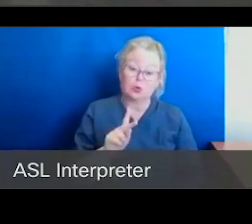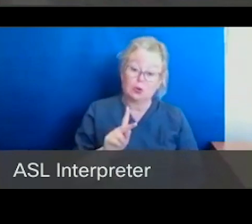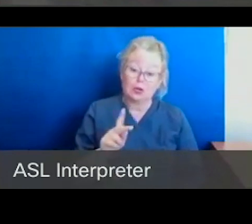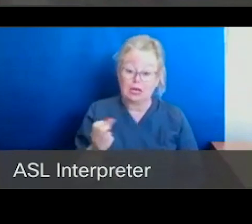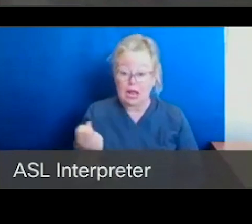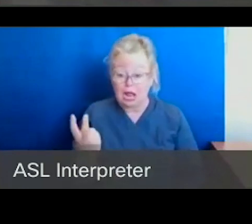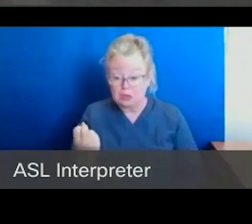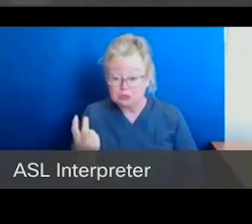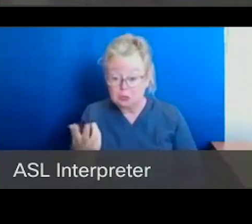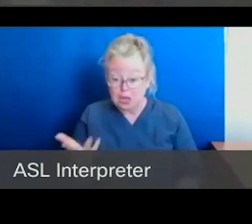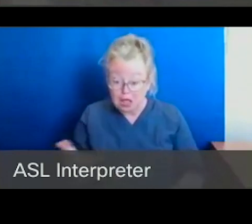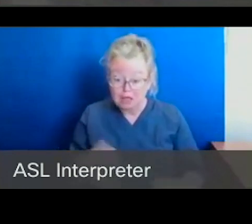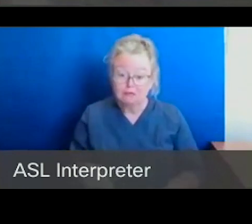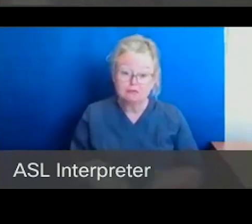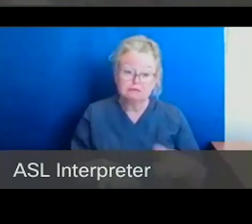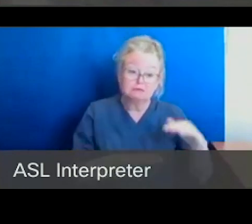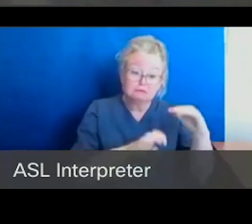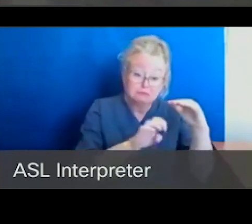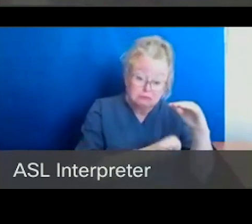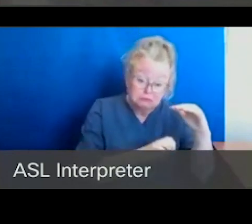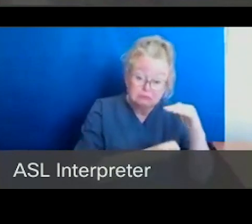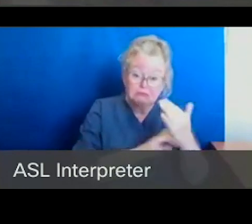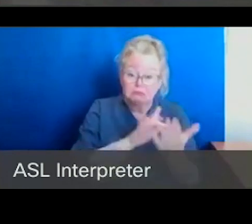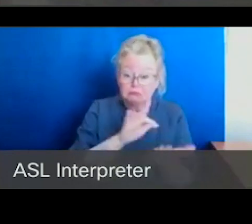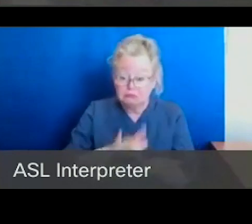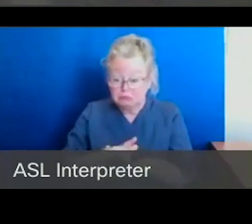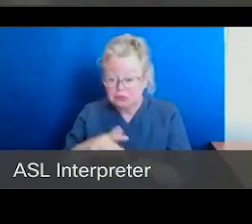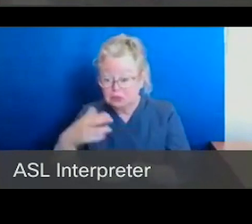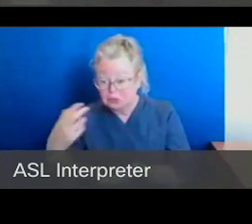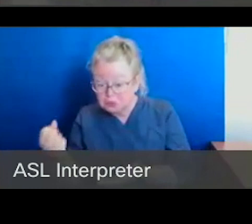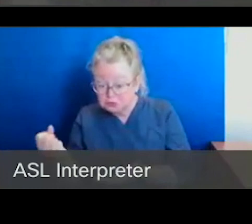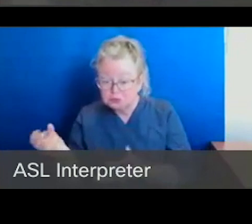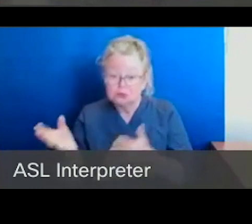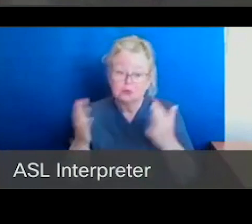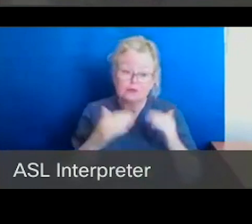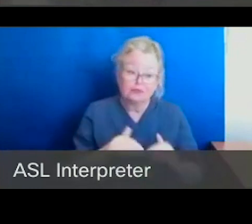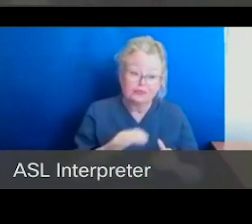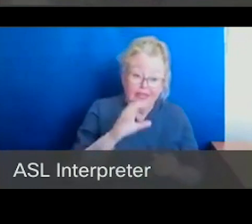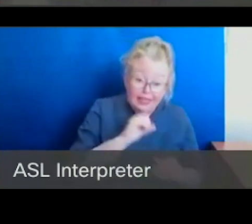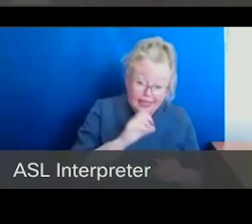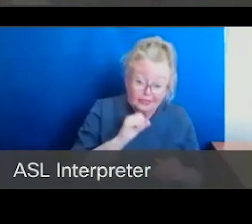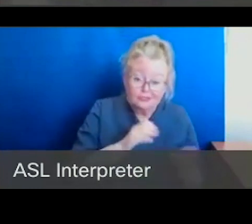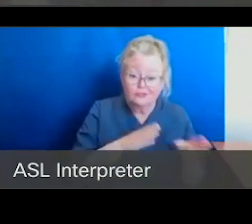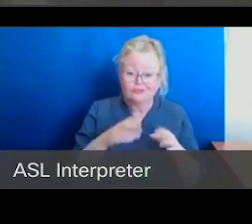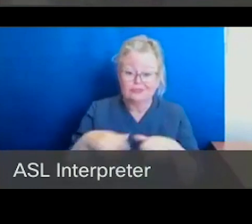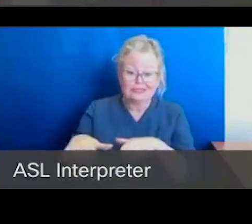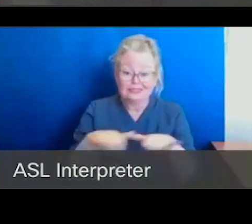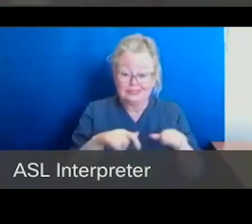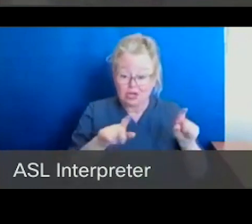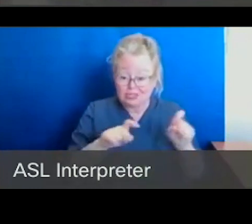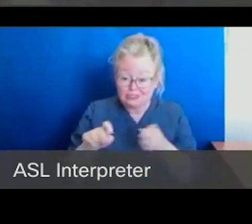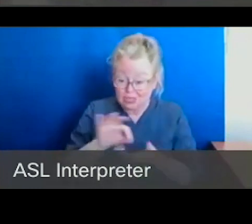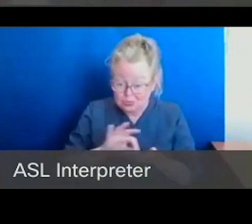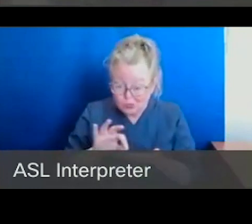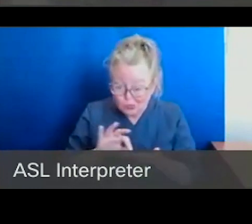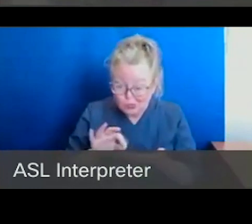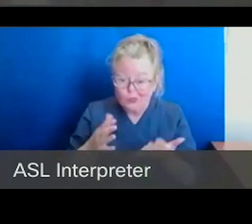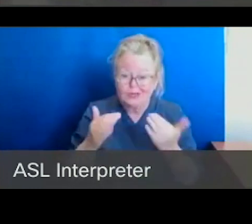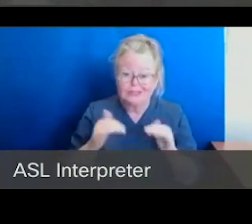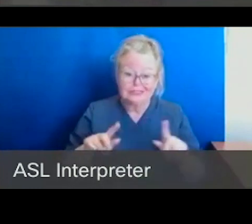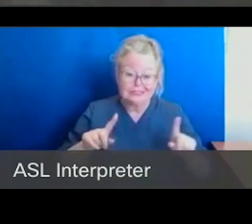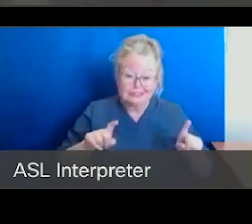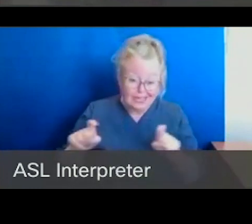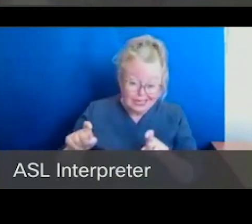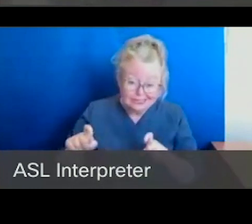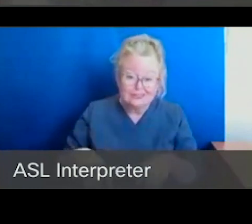K-12, core academic content area outcomes might include standardized test scores, end of course tests, formative